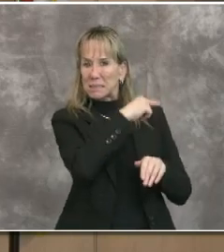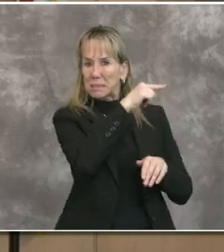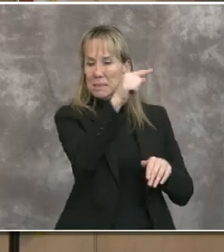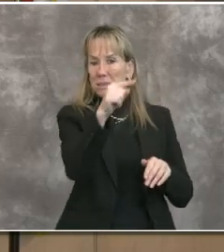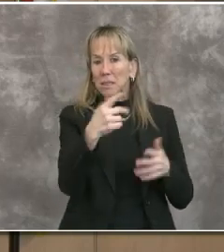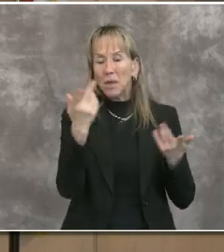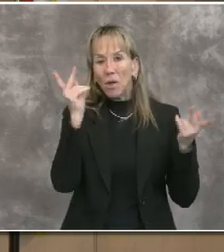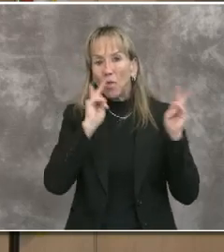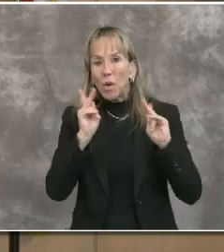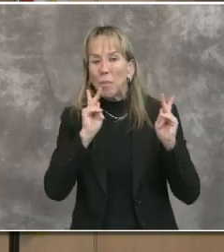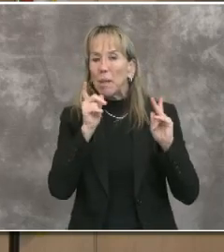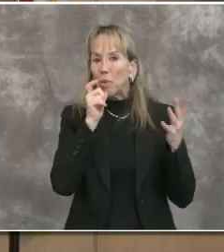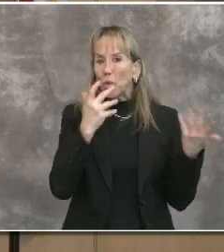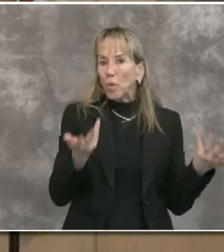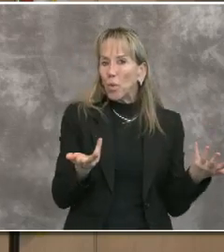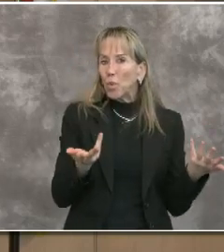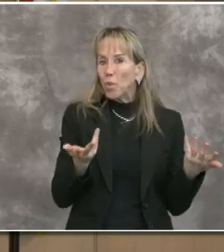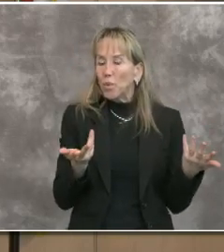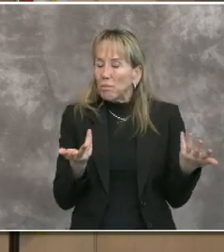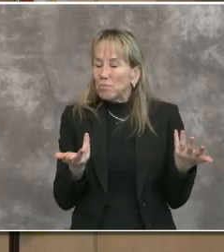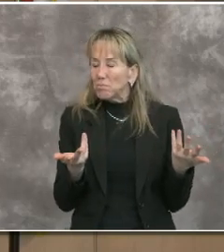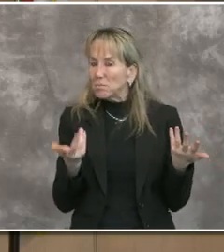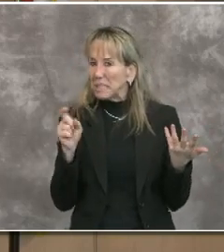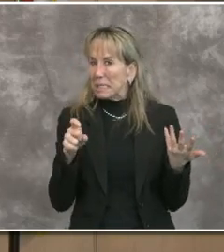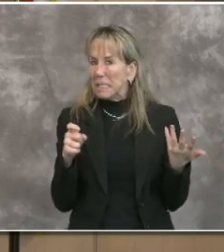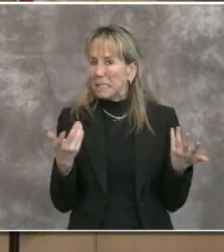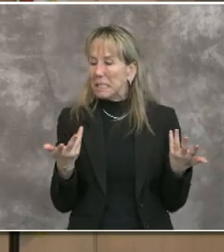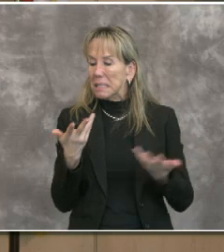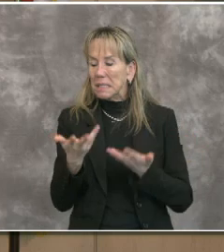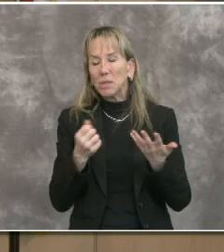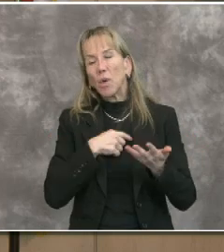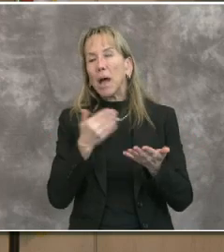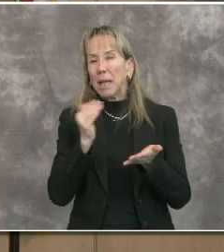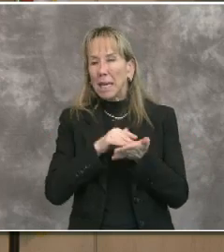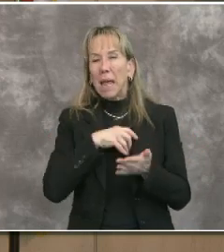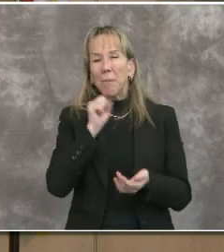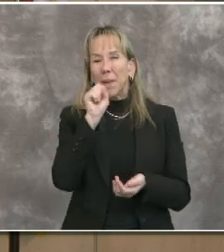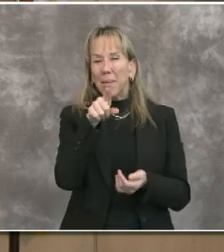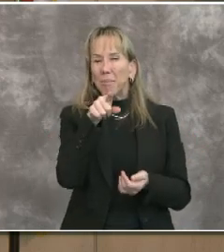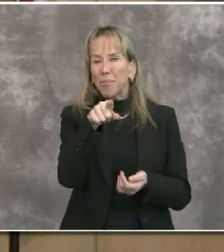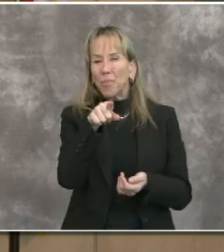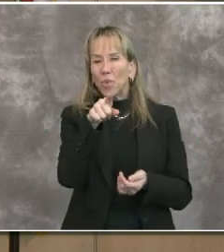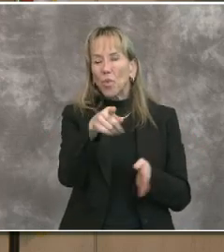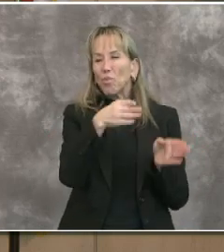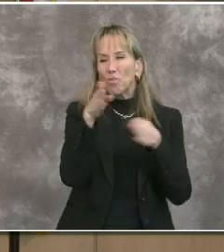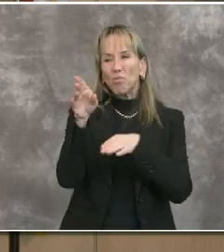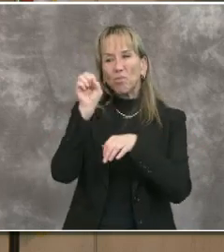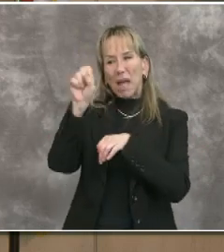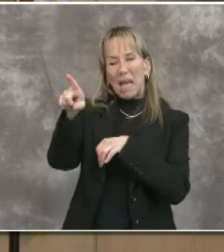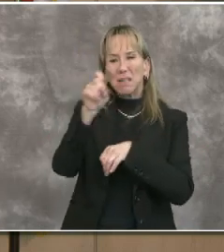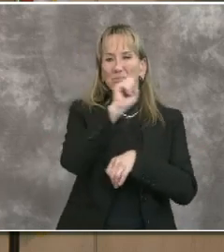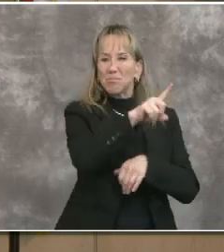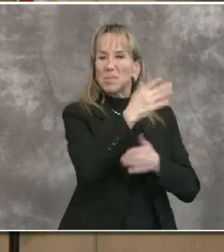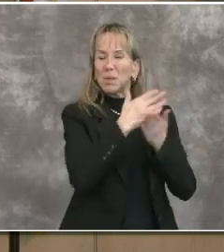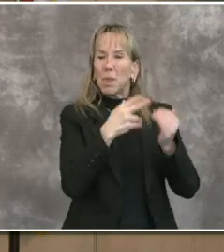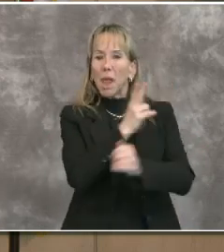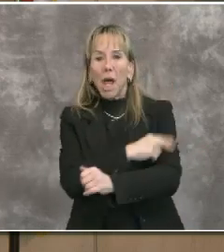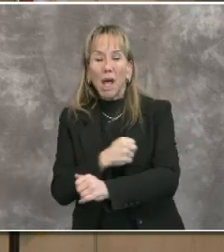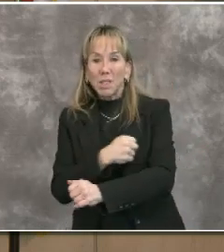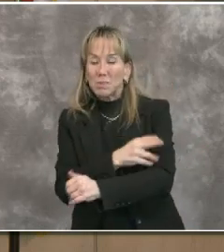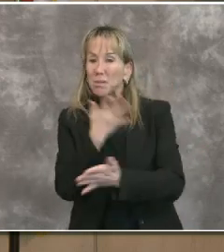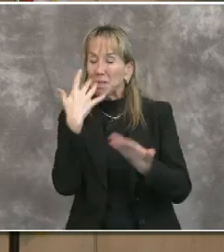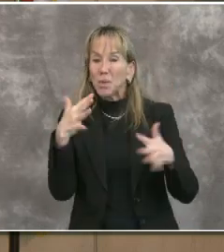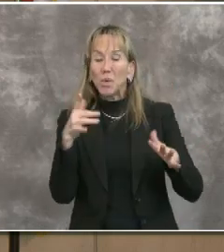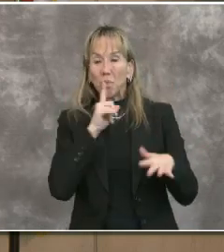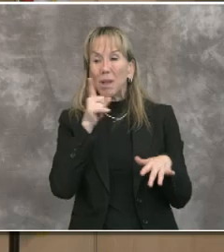need evaluation for COVID. So again, I would ask you to talk with some of our hospitals and some of the really amazing people that do